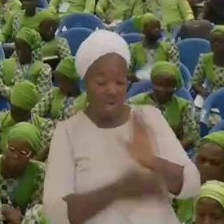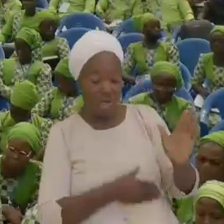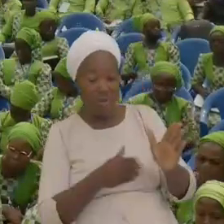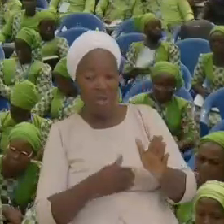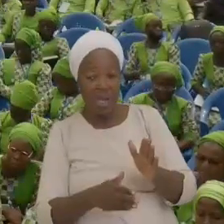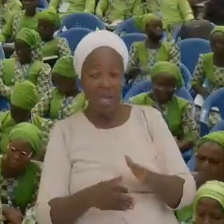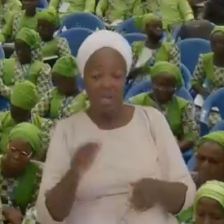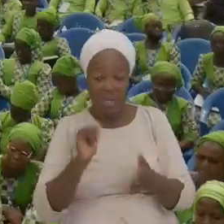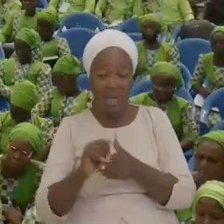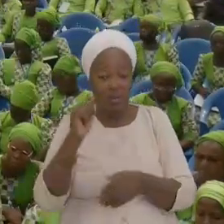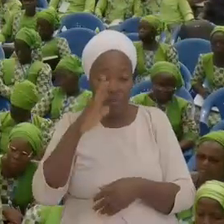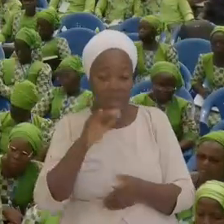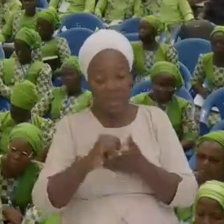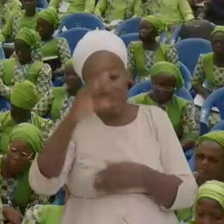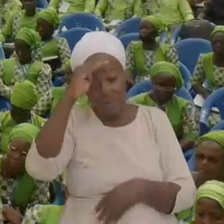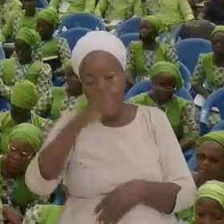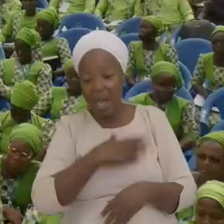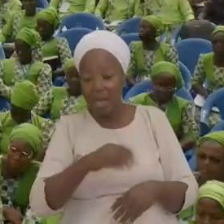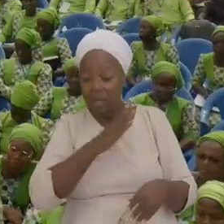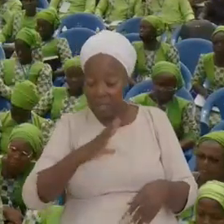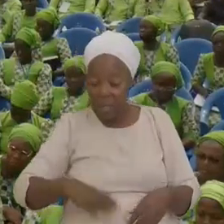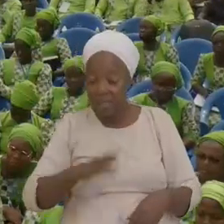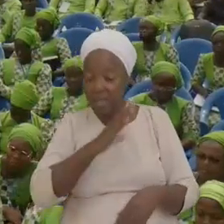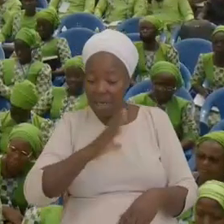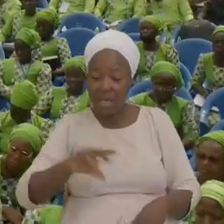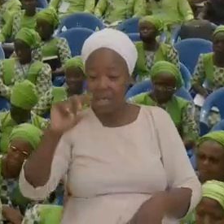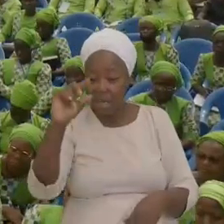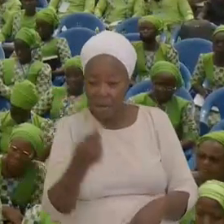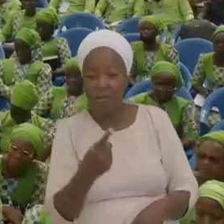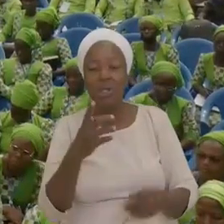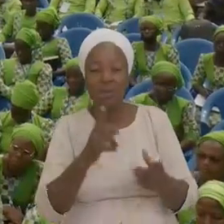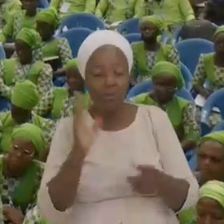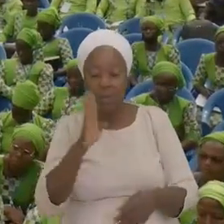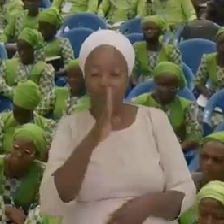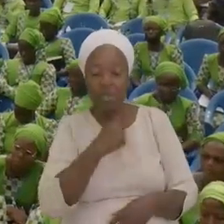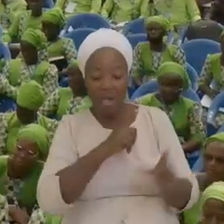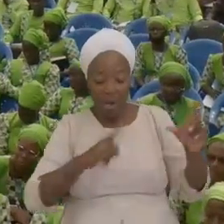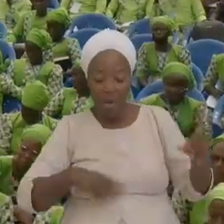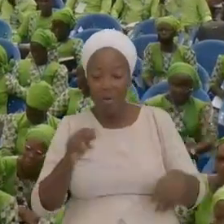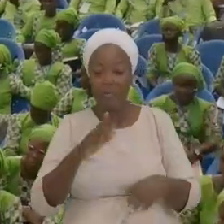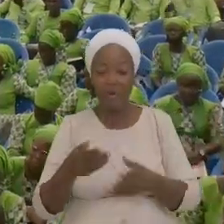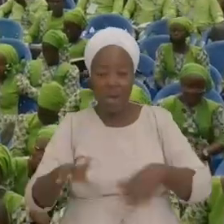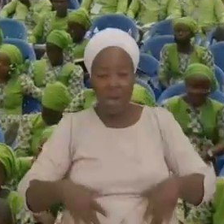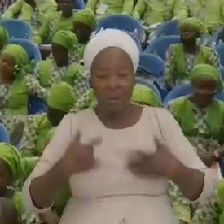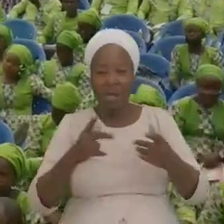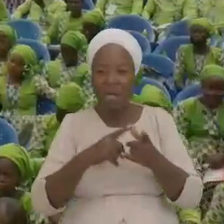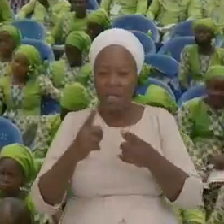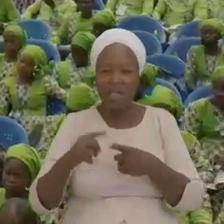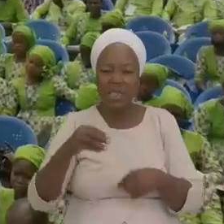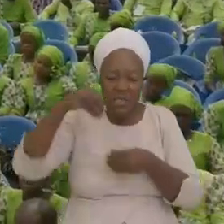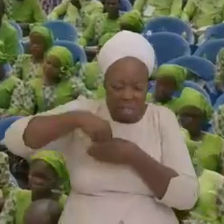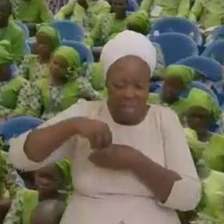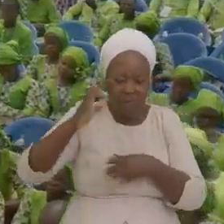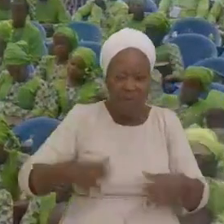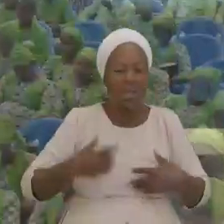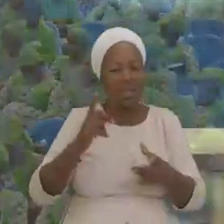that woman, and Christ alone will be the Lord of your life and the interest of your life, then